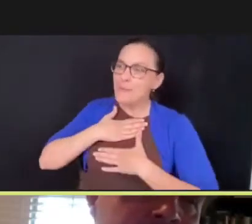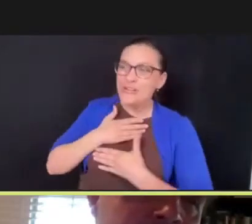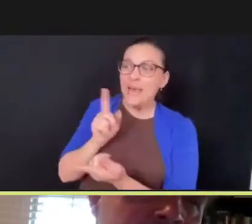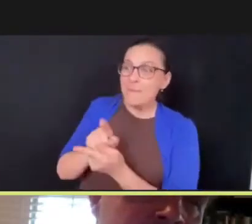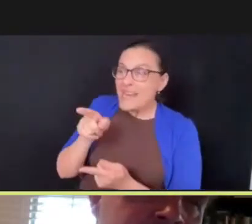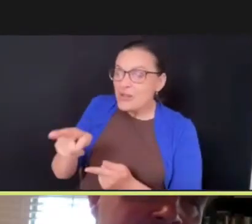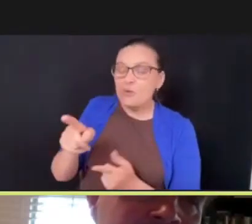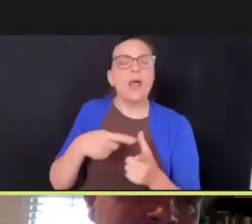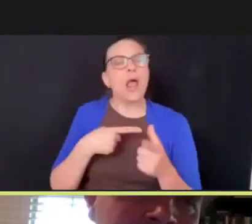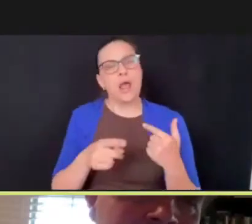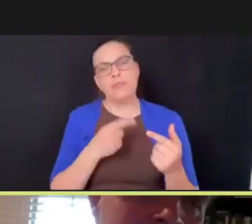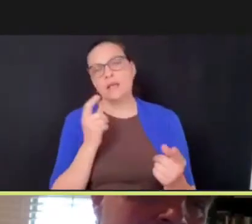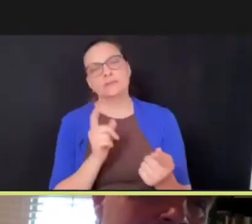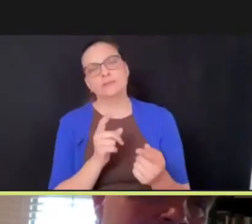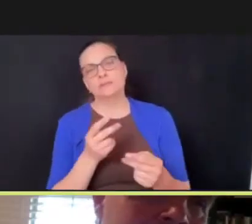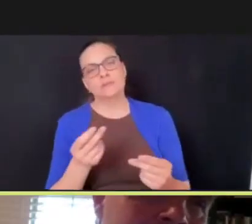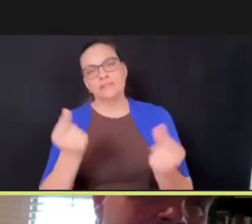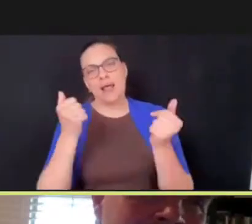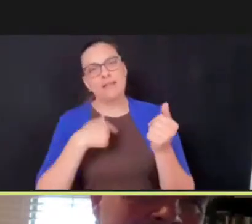get the job, didn't get an offer.